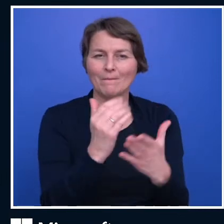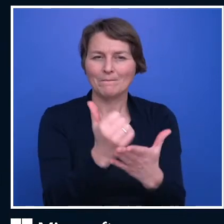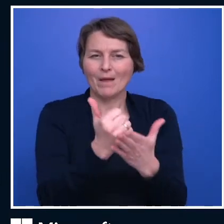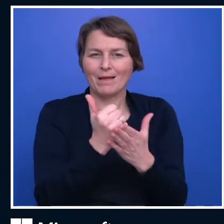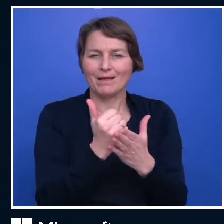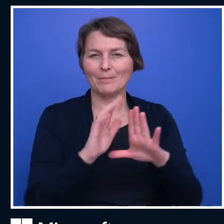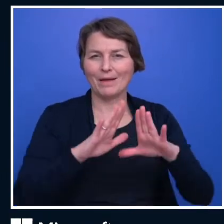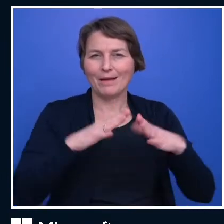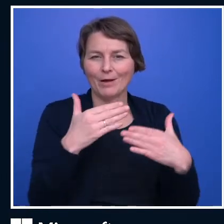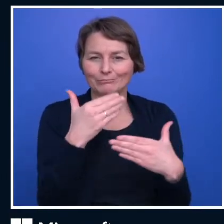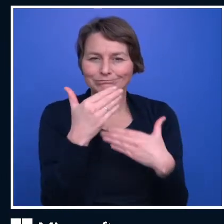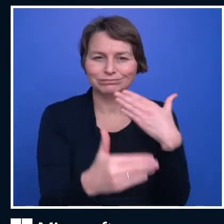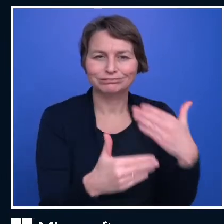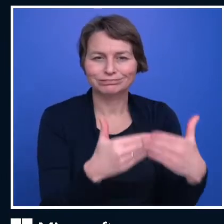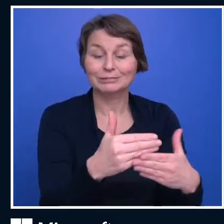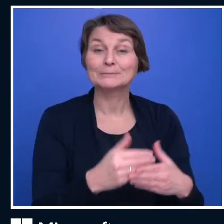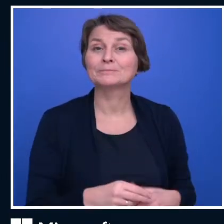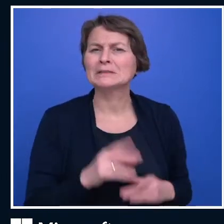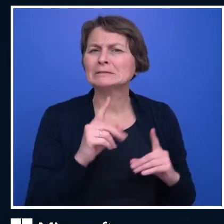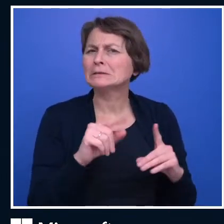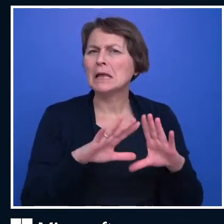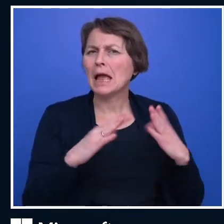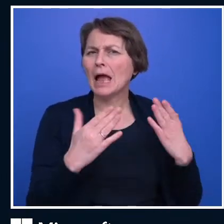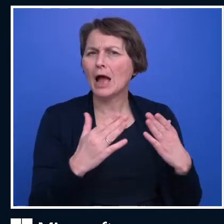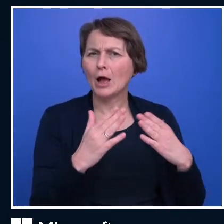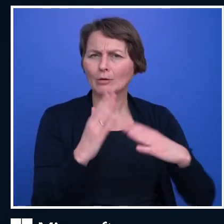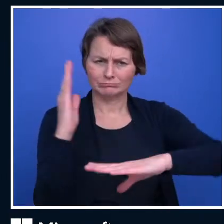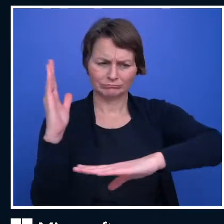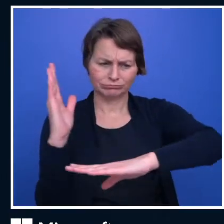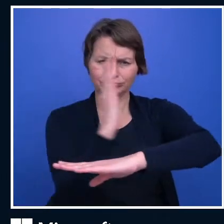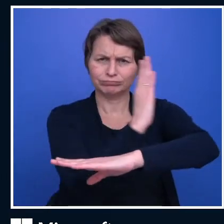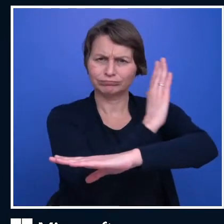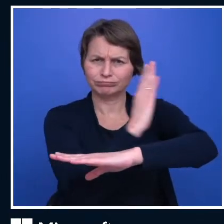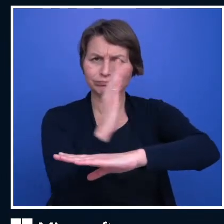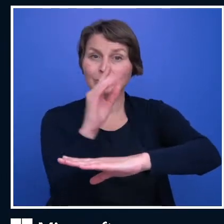can build these dashboards for your model and how you can improve your model.